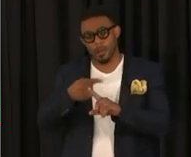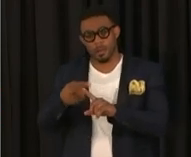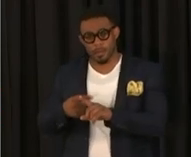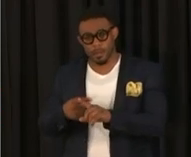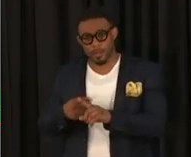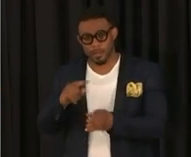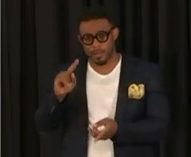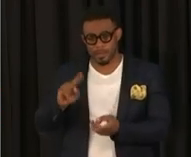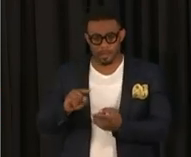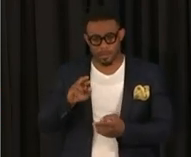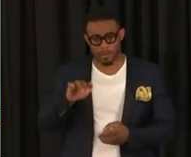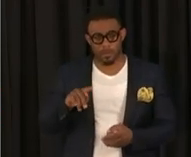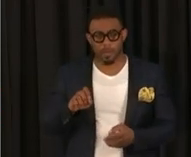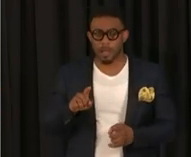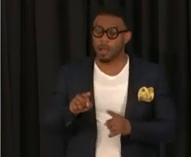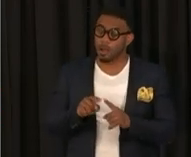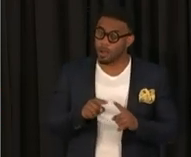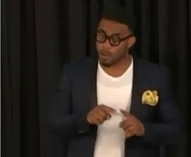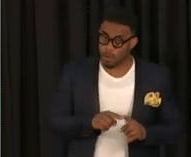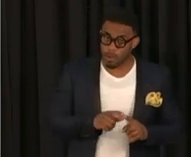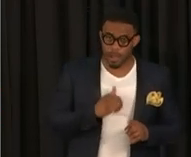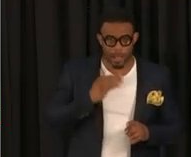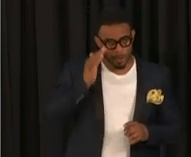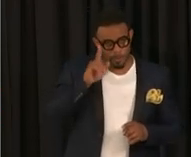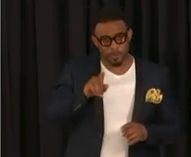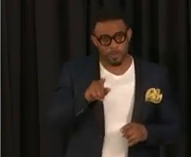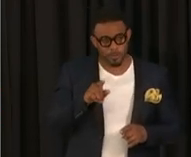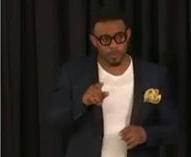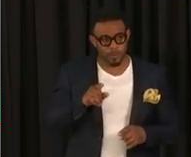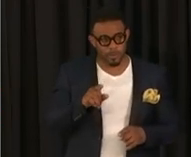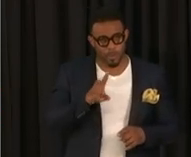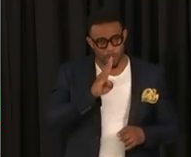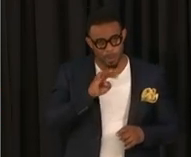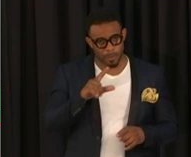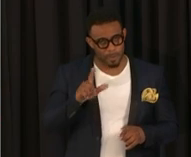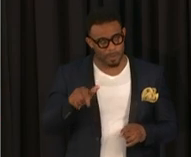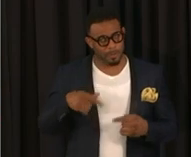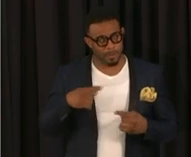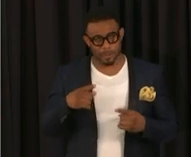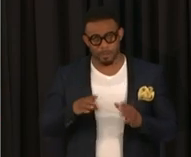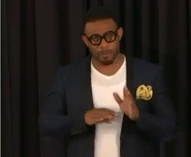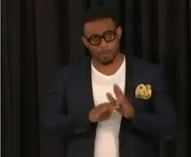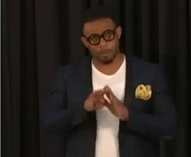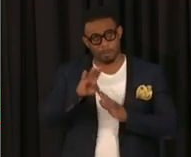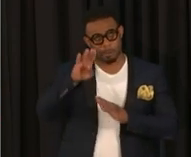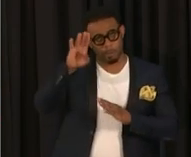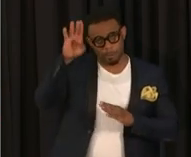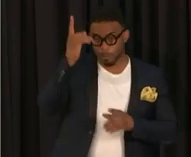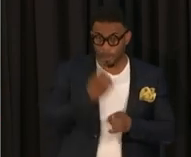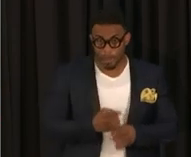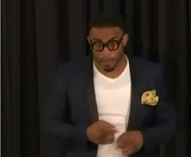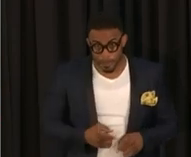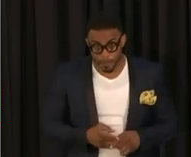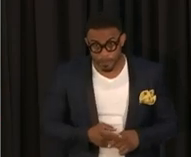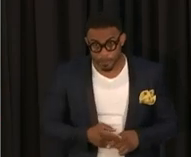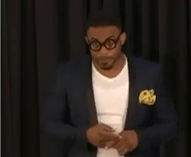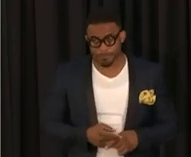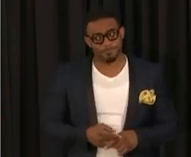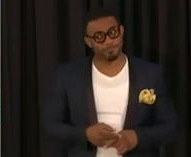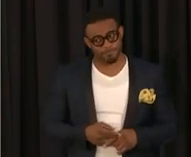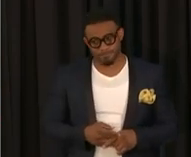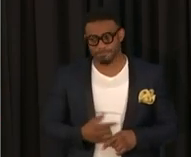month-to-month discounted rate. Also, I know that your water bill has been shooting up, skyrocketing. I